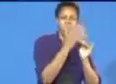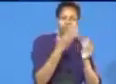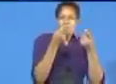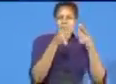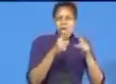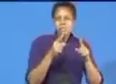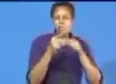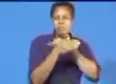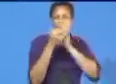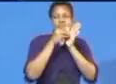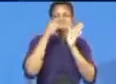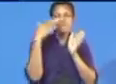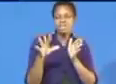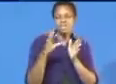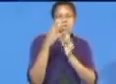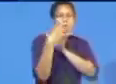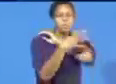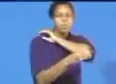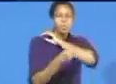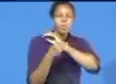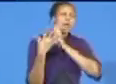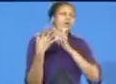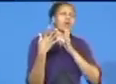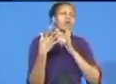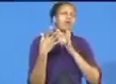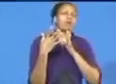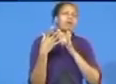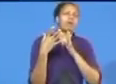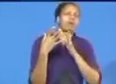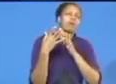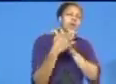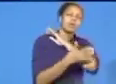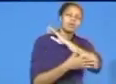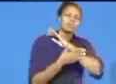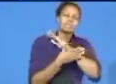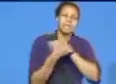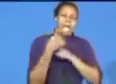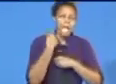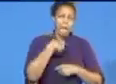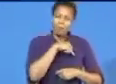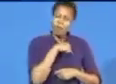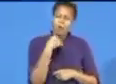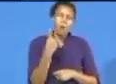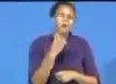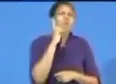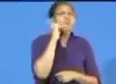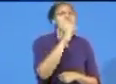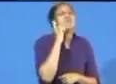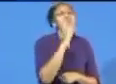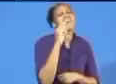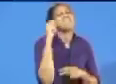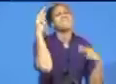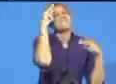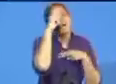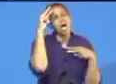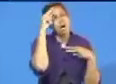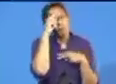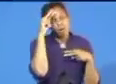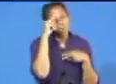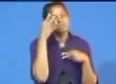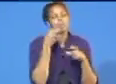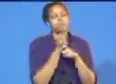one virus away from being paupers. We are only one virus away